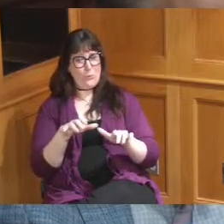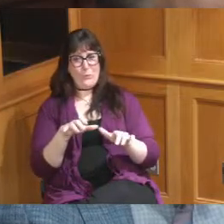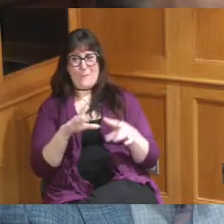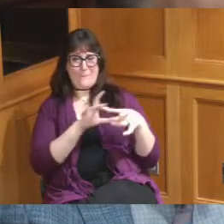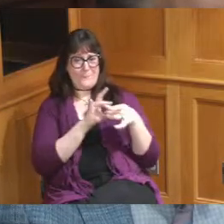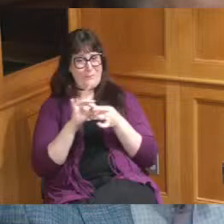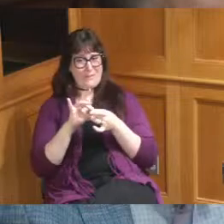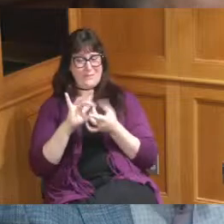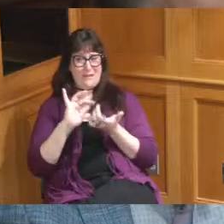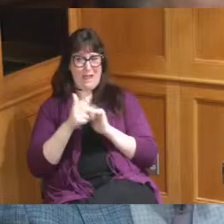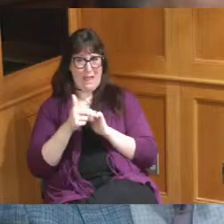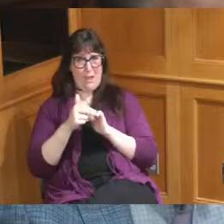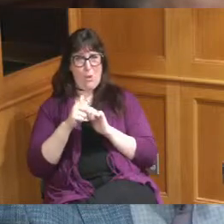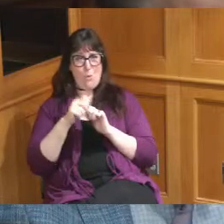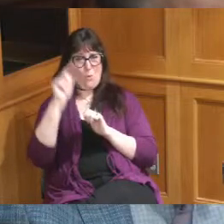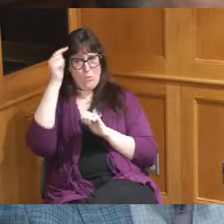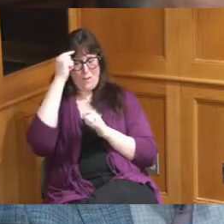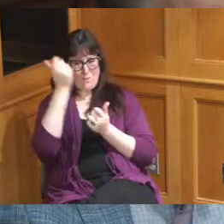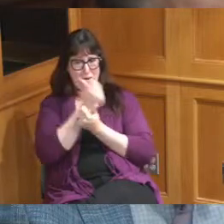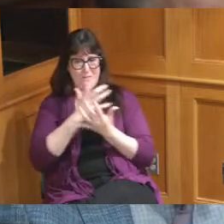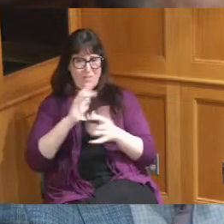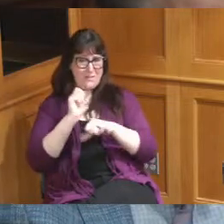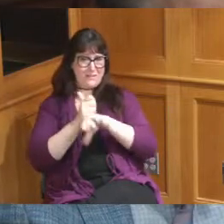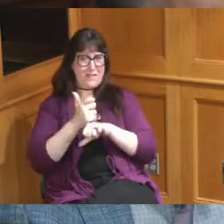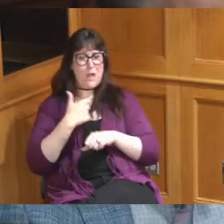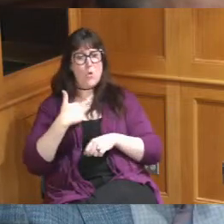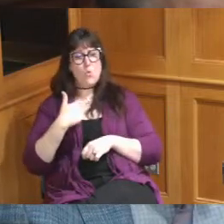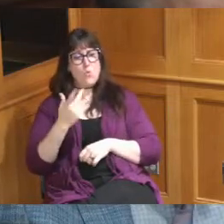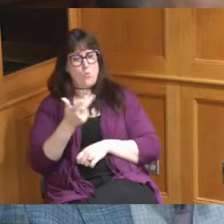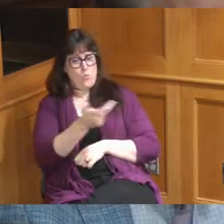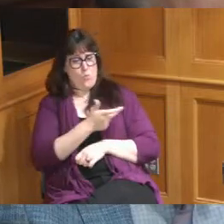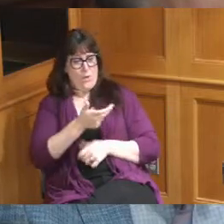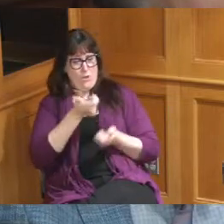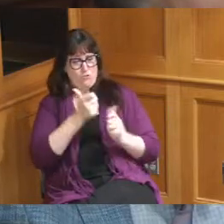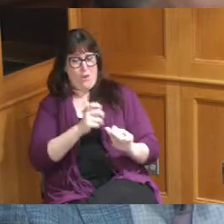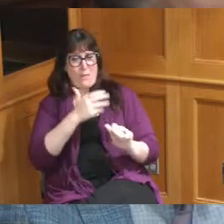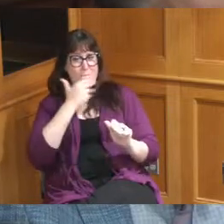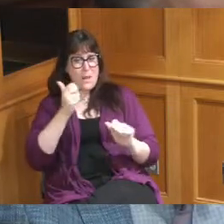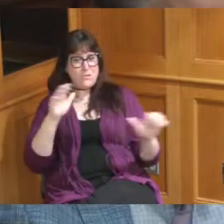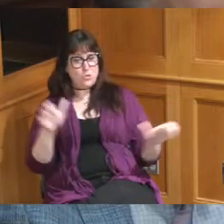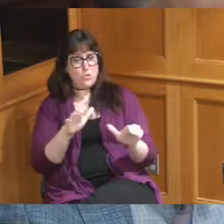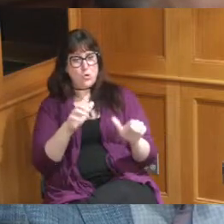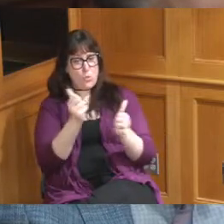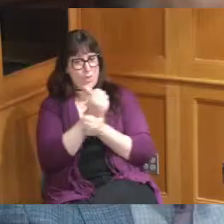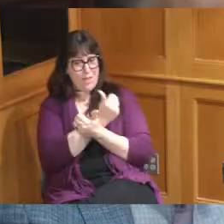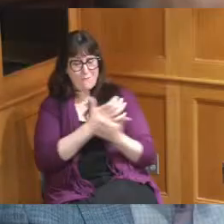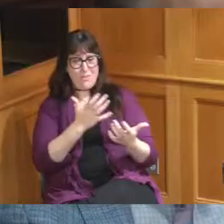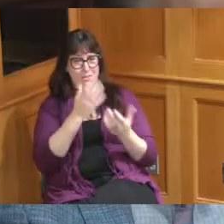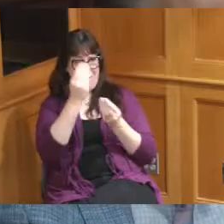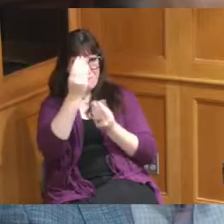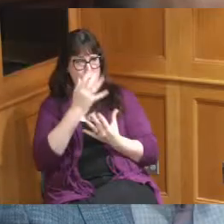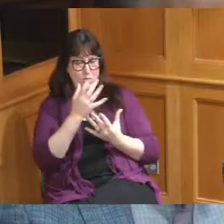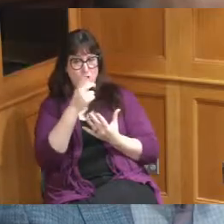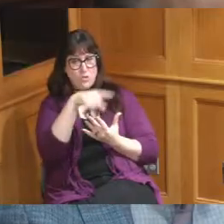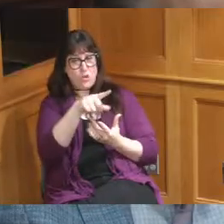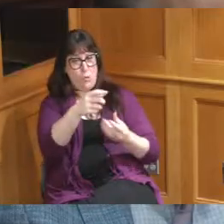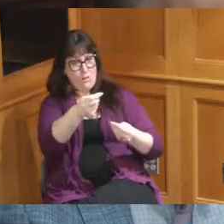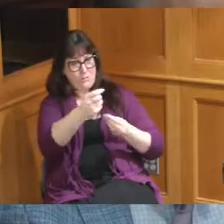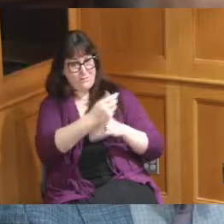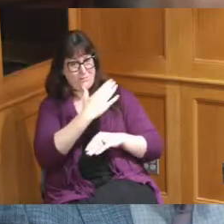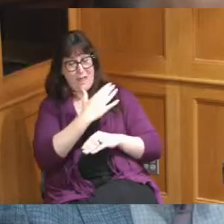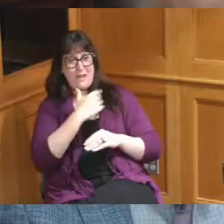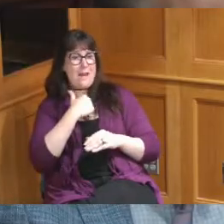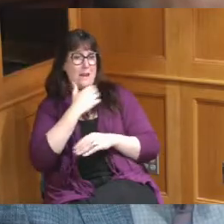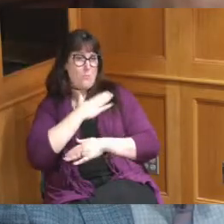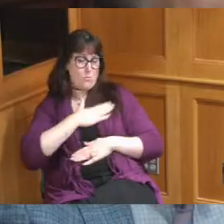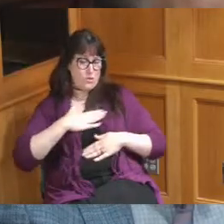up. And I think we have tried to do the best that we could to give all the information that you gave us. And